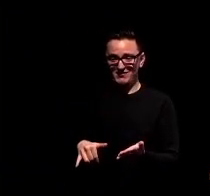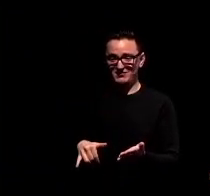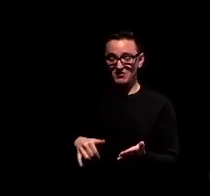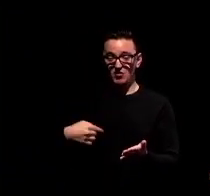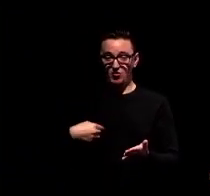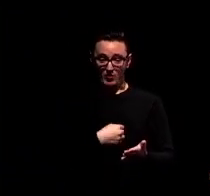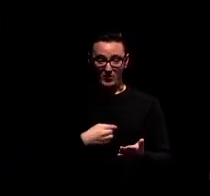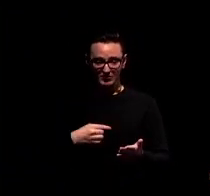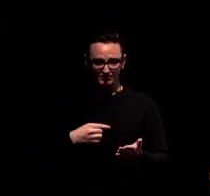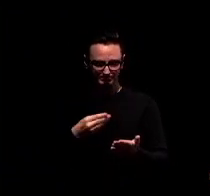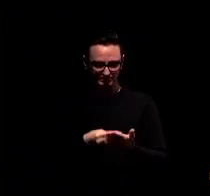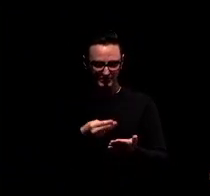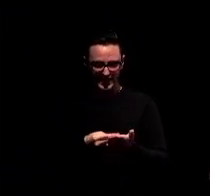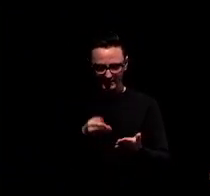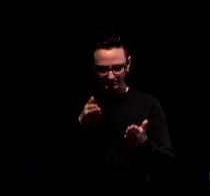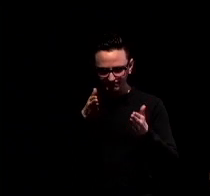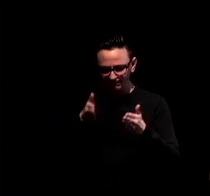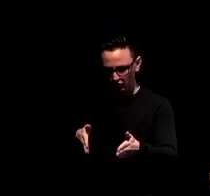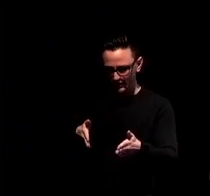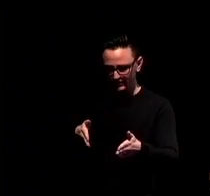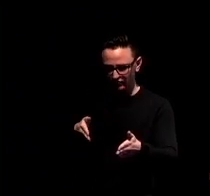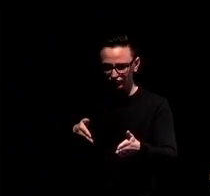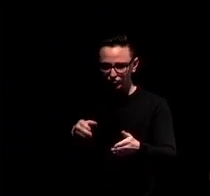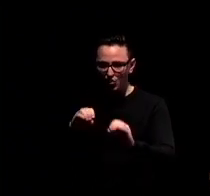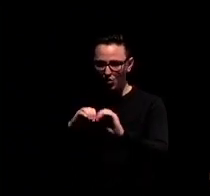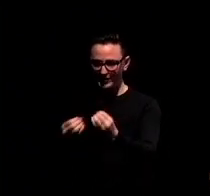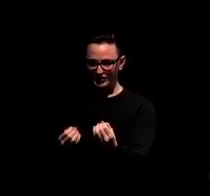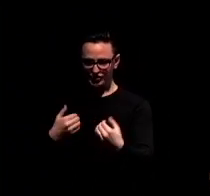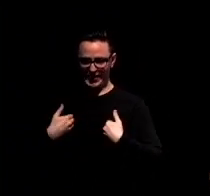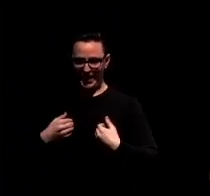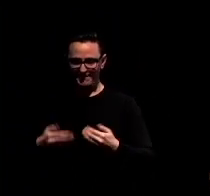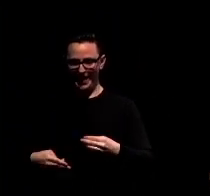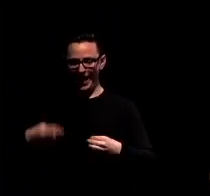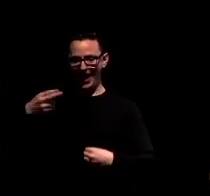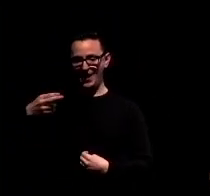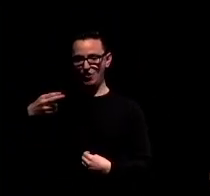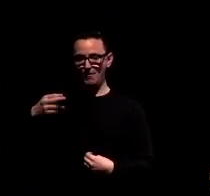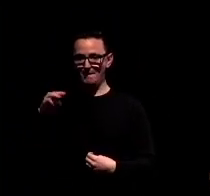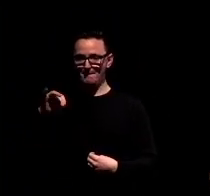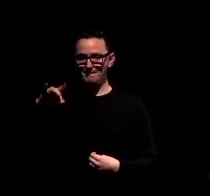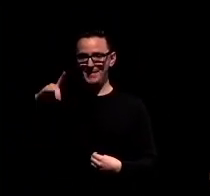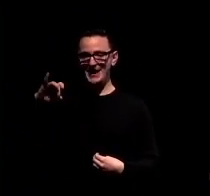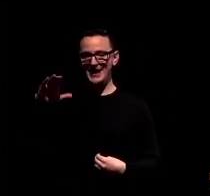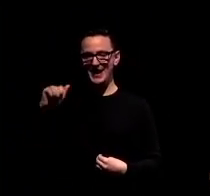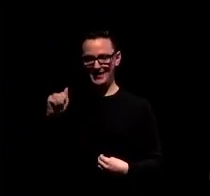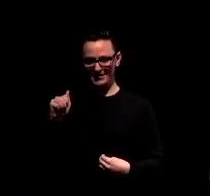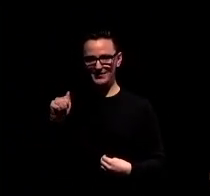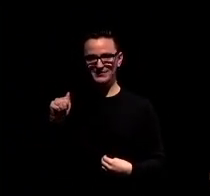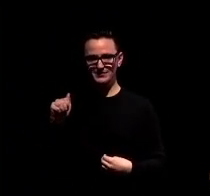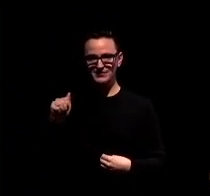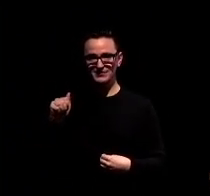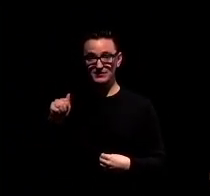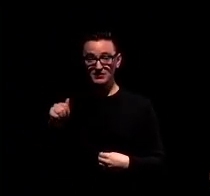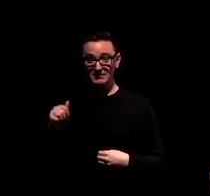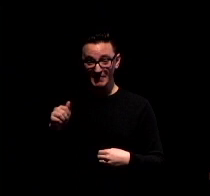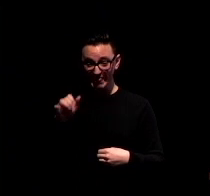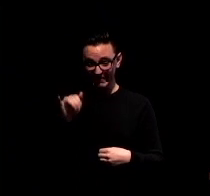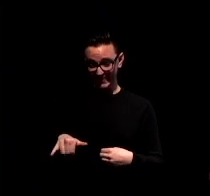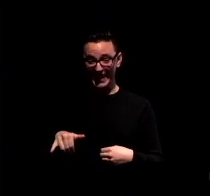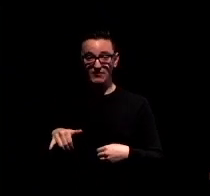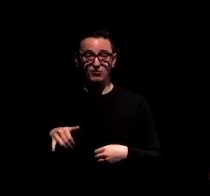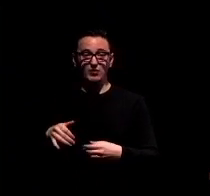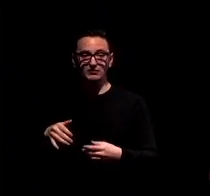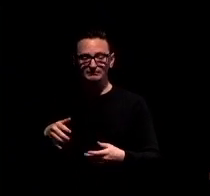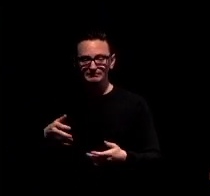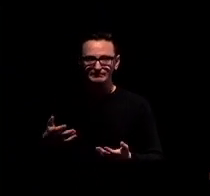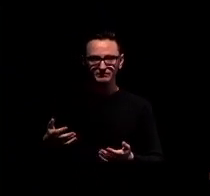target the money to organizations that have higher Medicaid so that they can actually attract people, because then they can provide